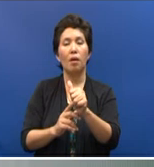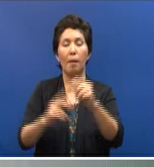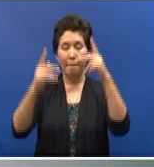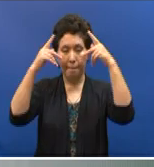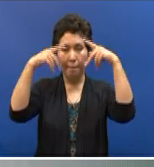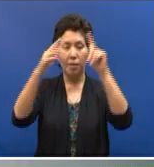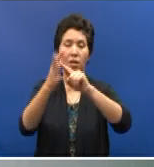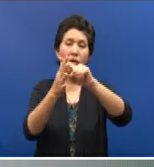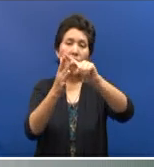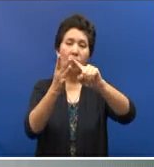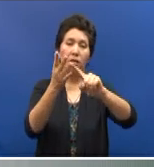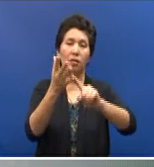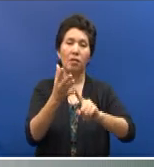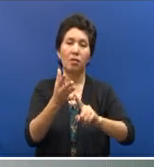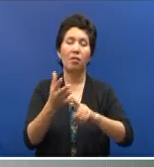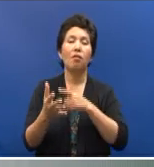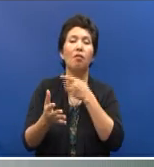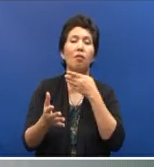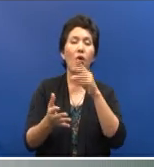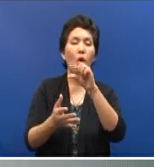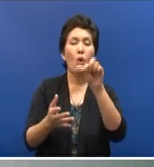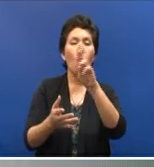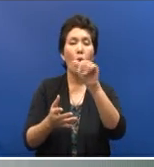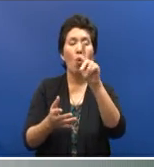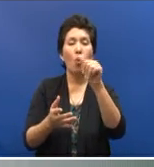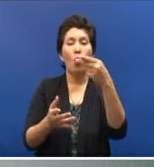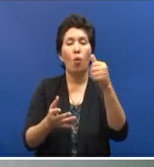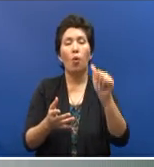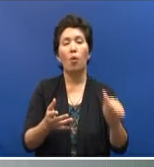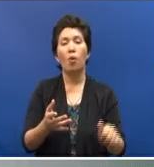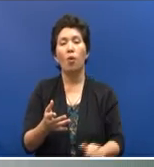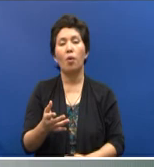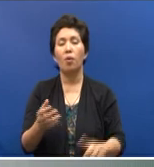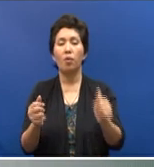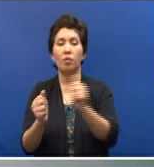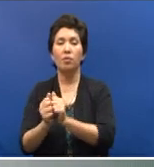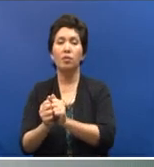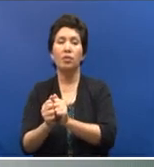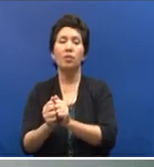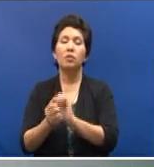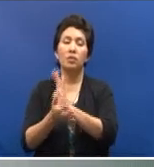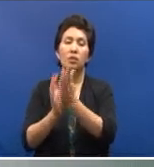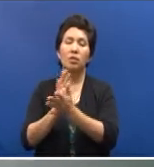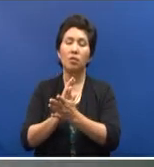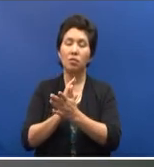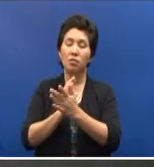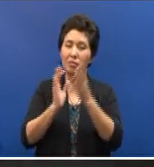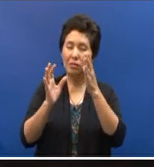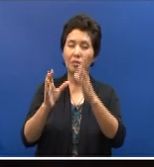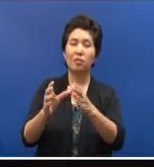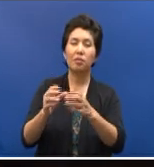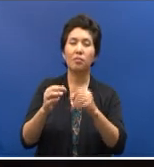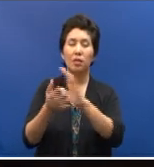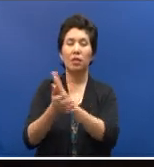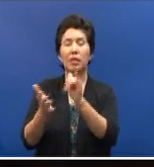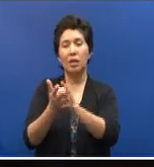power among the Nootka is often associated with whale hunting magic. So they consider that is why